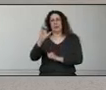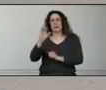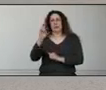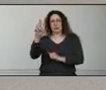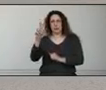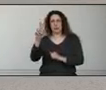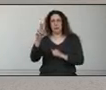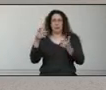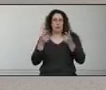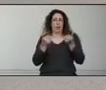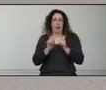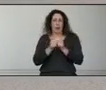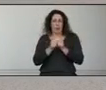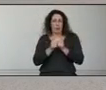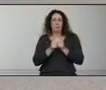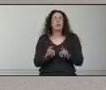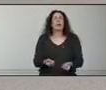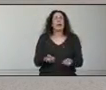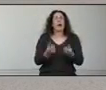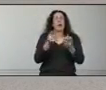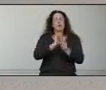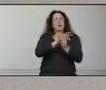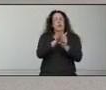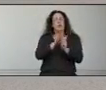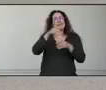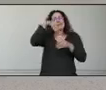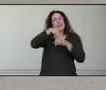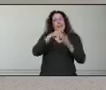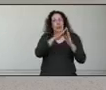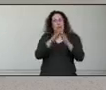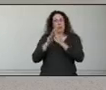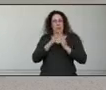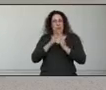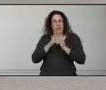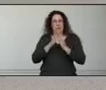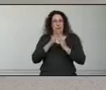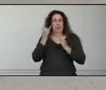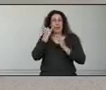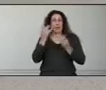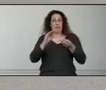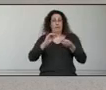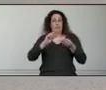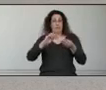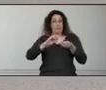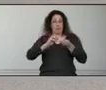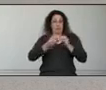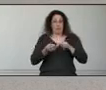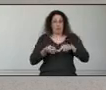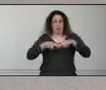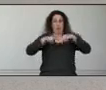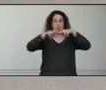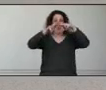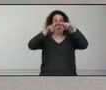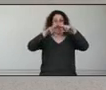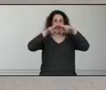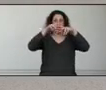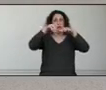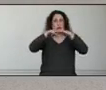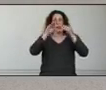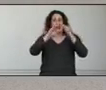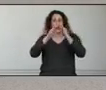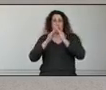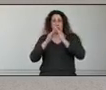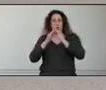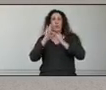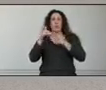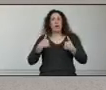COVID is in our community. When the amount of COVID rises in our community, you're going to get more people landing in the ICU,